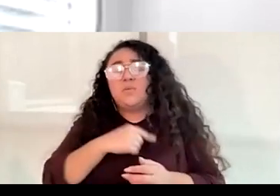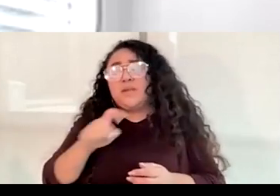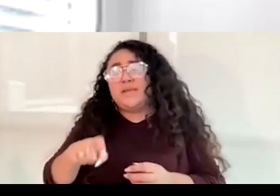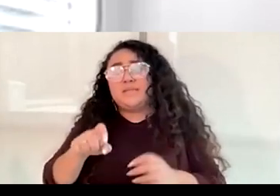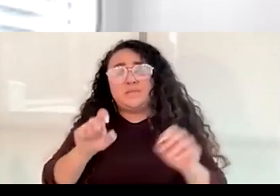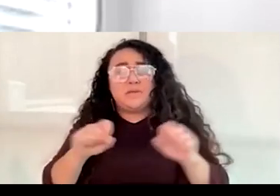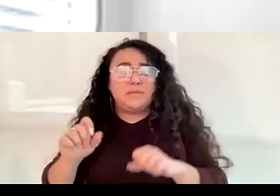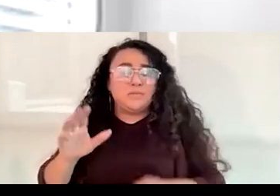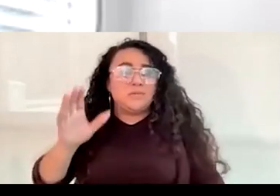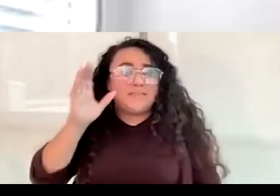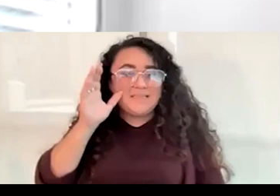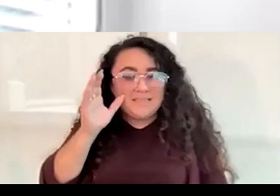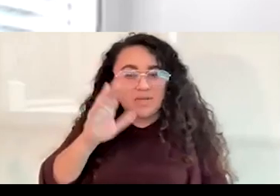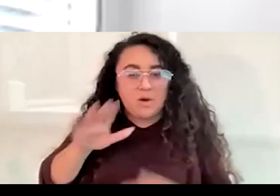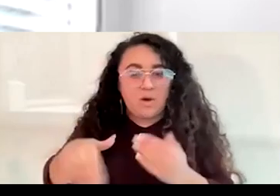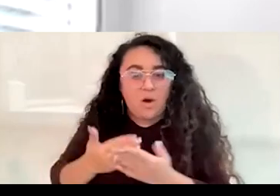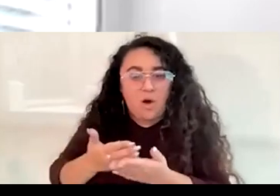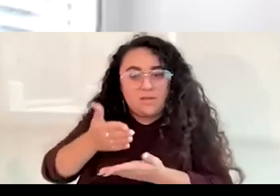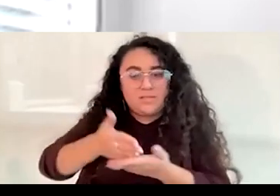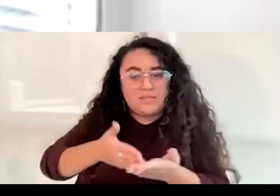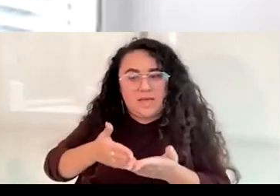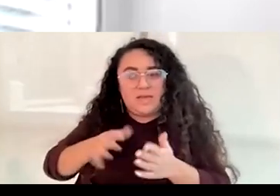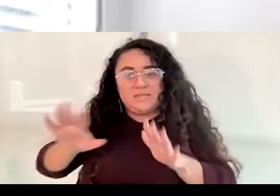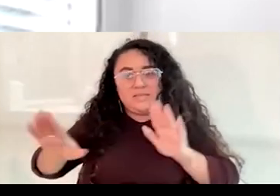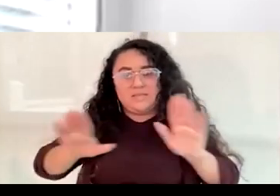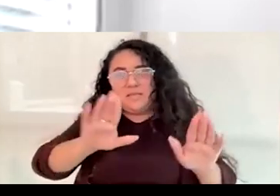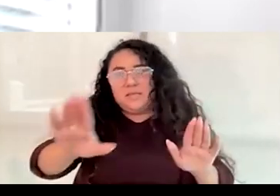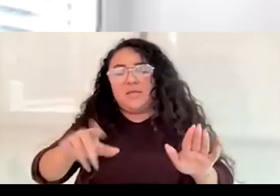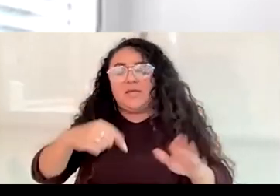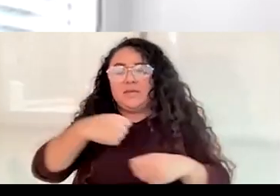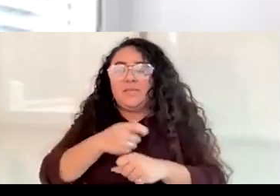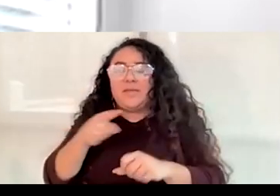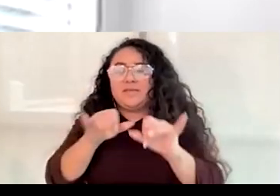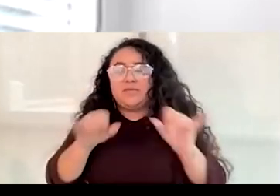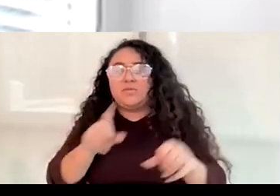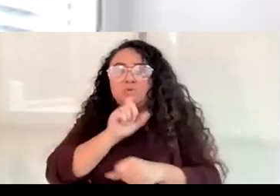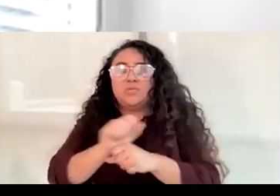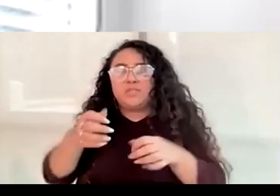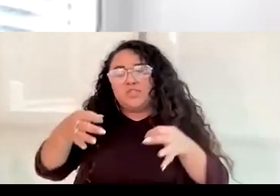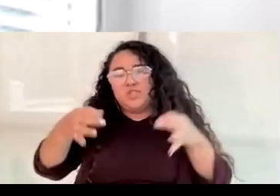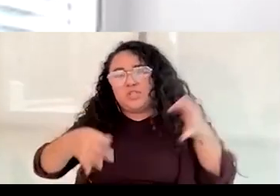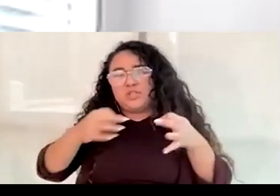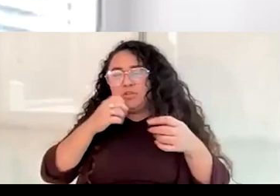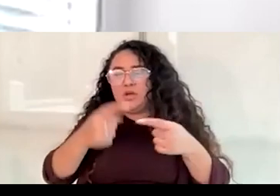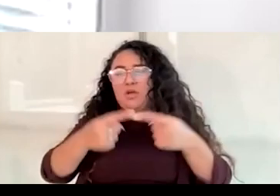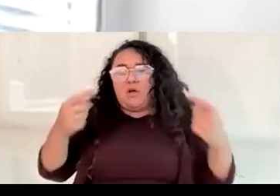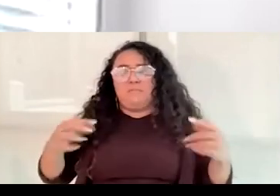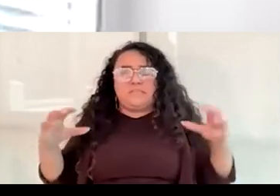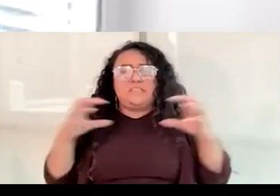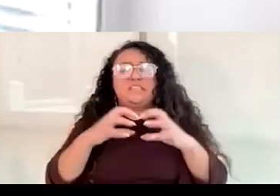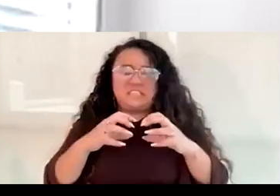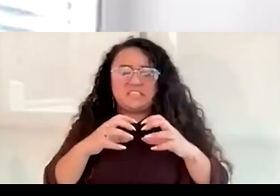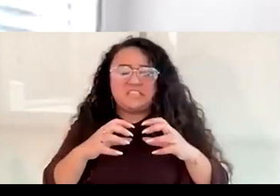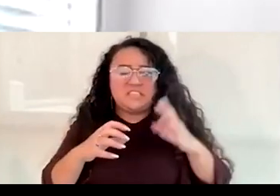how can we truly make this system a true justice system where there's not opposing sides, but that the ultimate goal is to bring healing